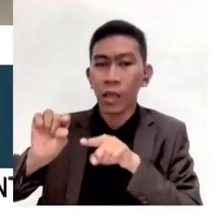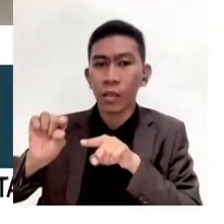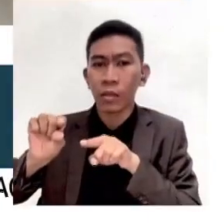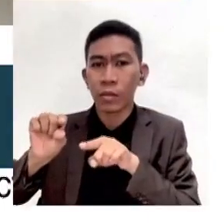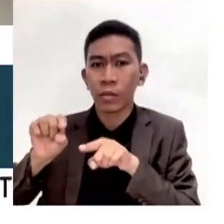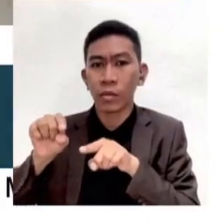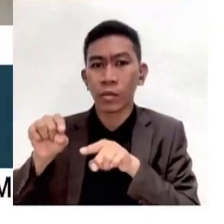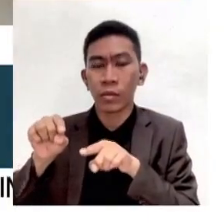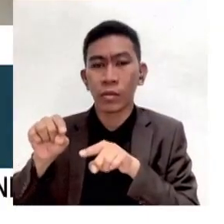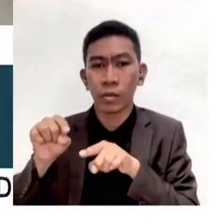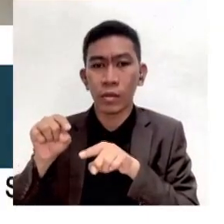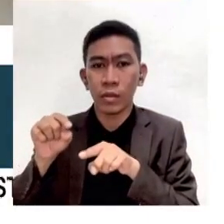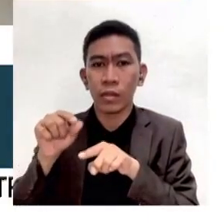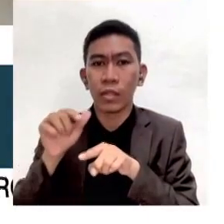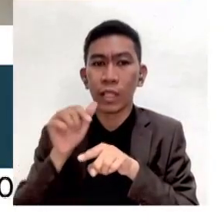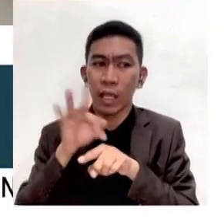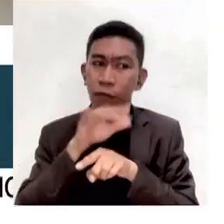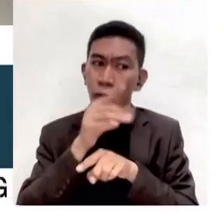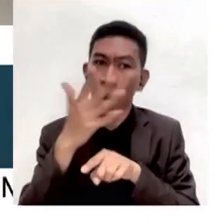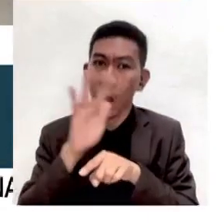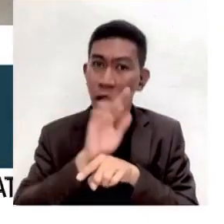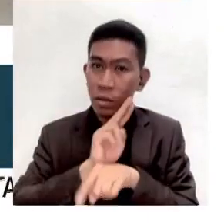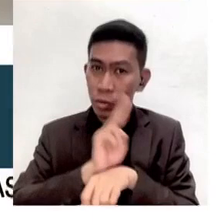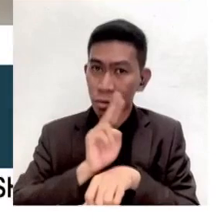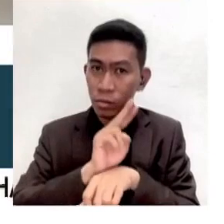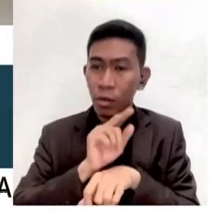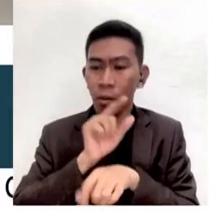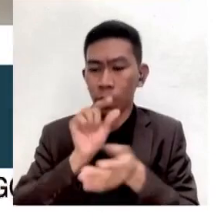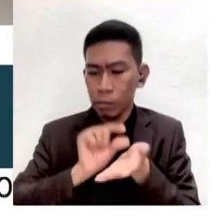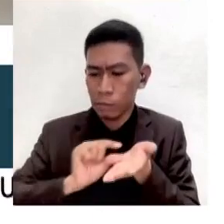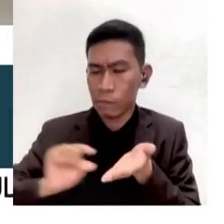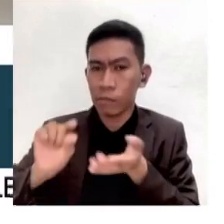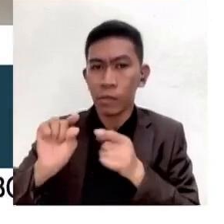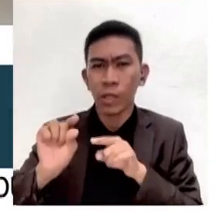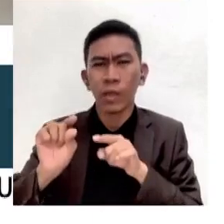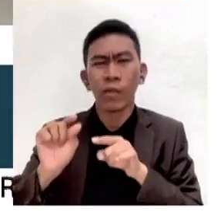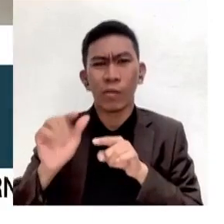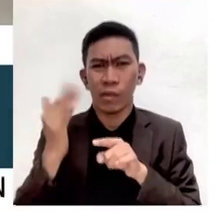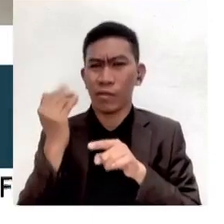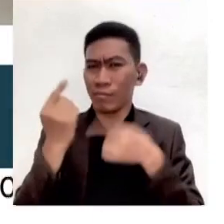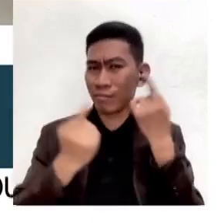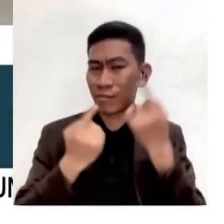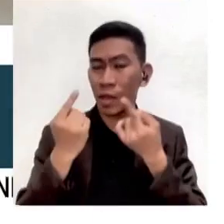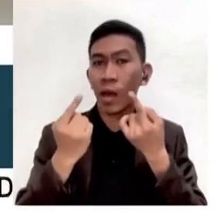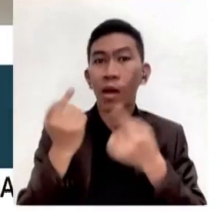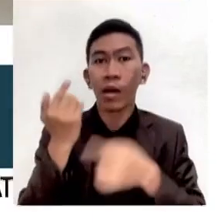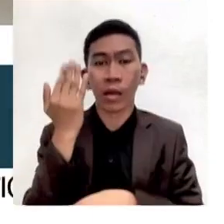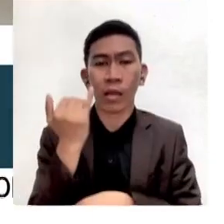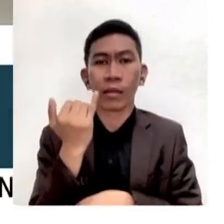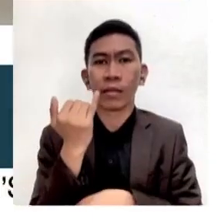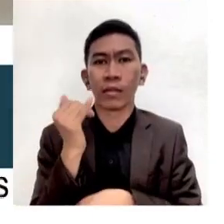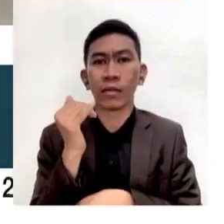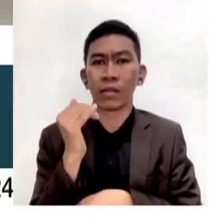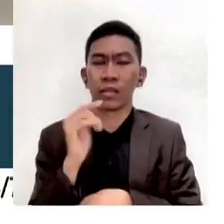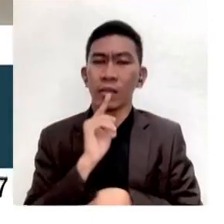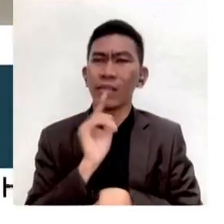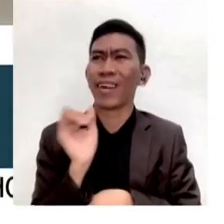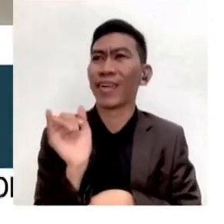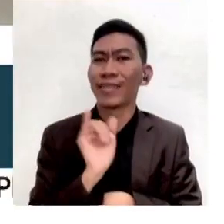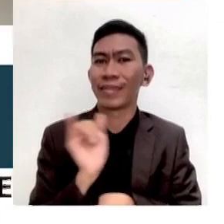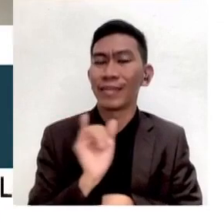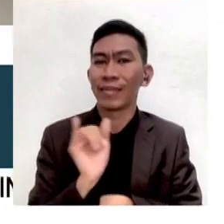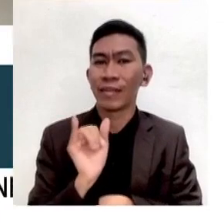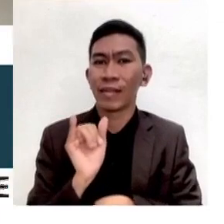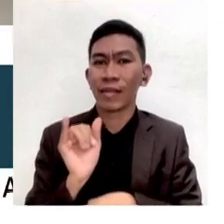were provided by the national government. Now, why is this concerning? It's precisely because this is very similar to